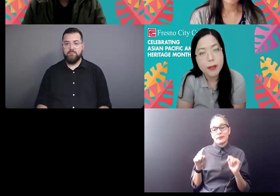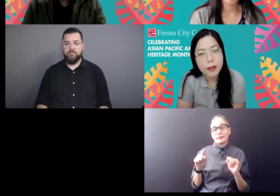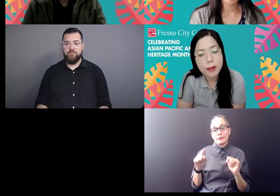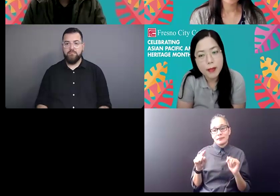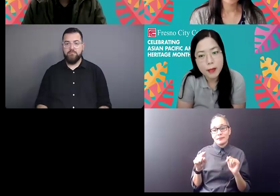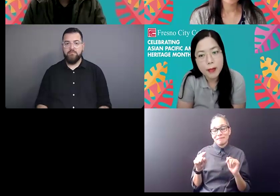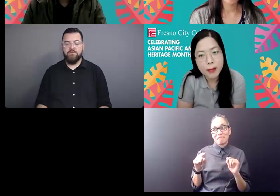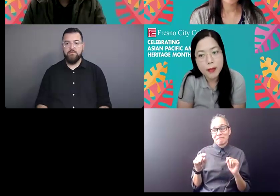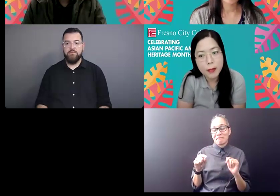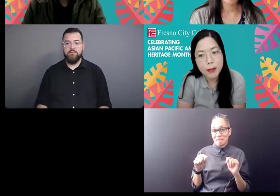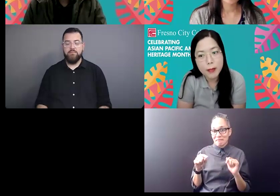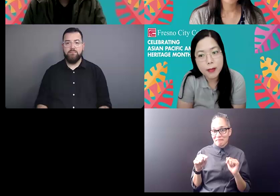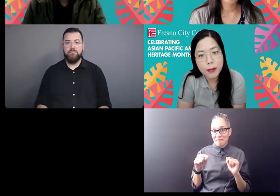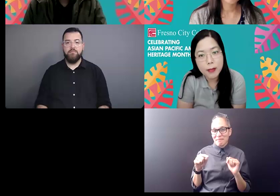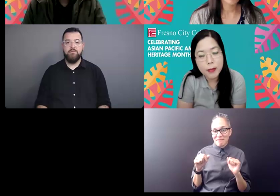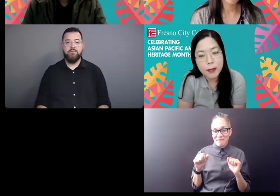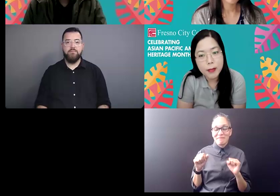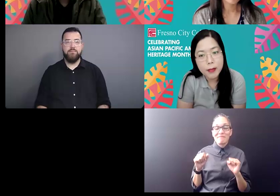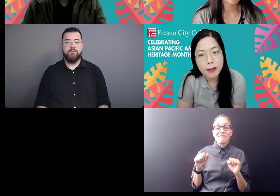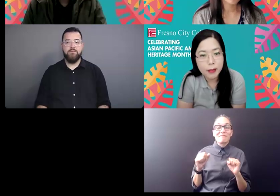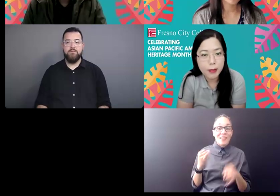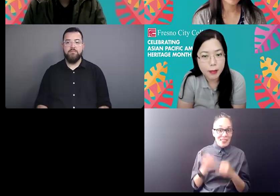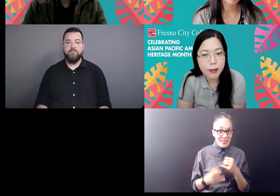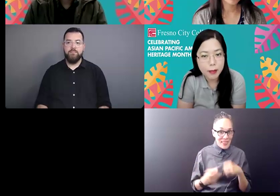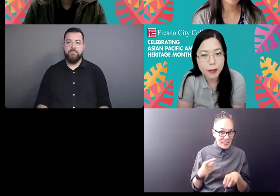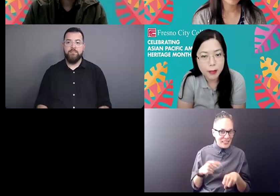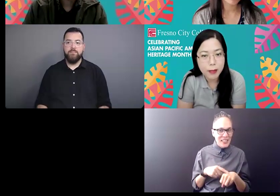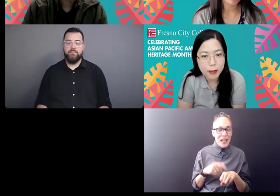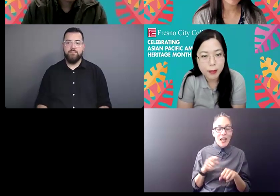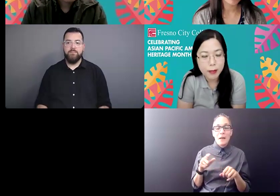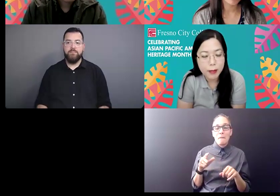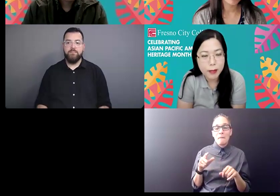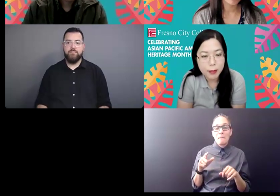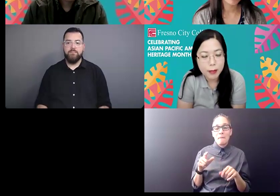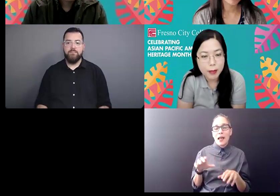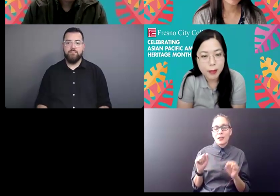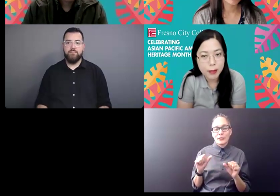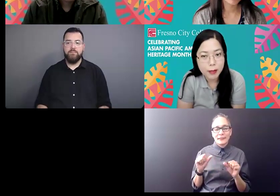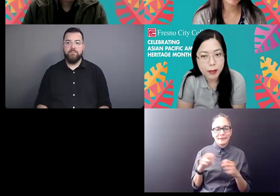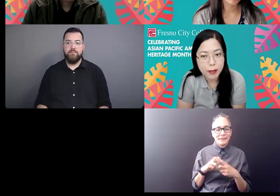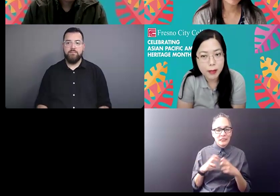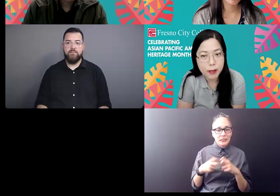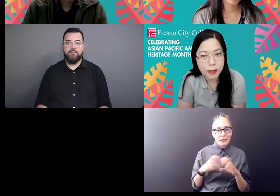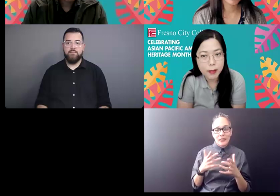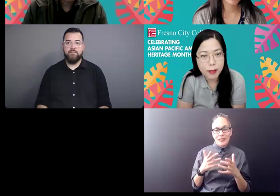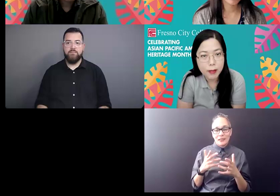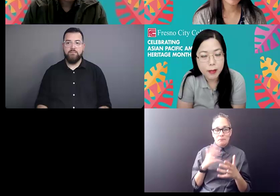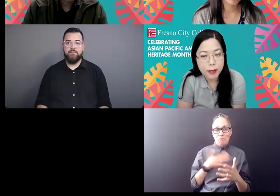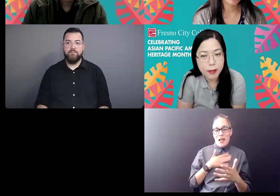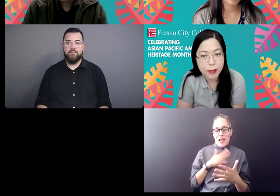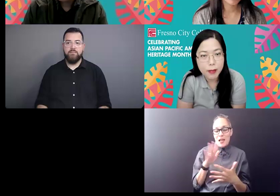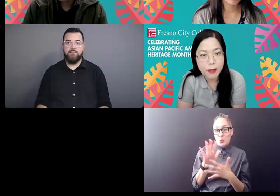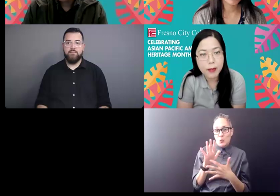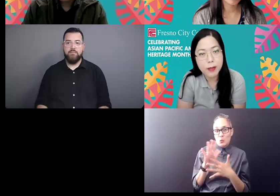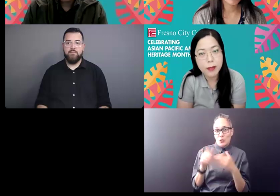years. And, the last time I had taken, I think I took the physics class during my junior year. And the last time I took